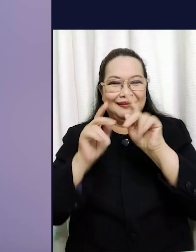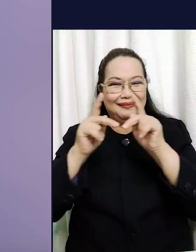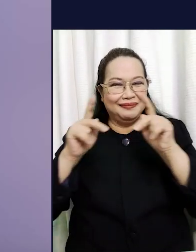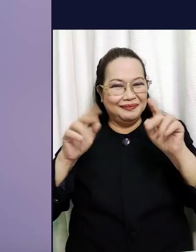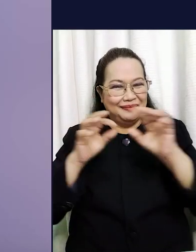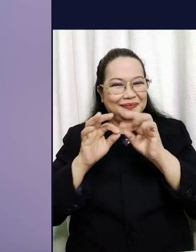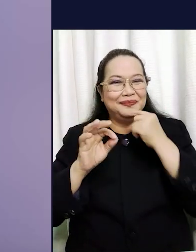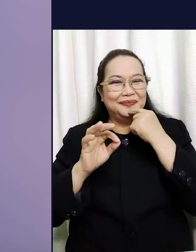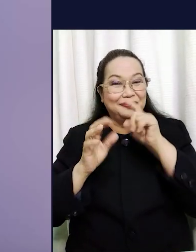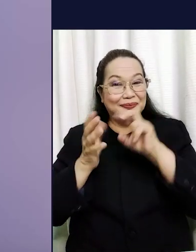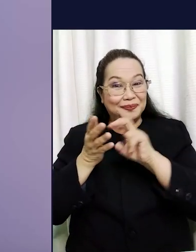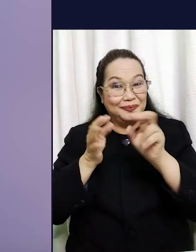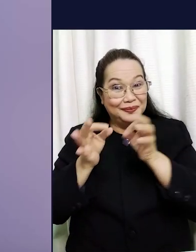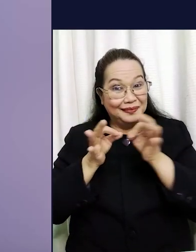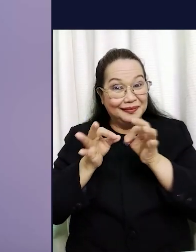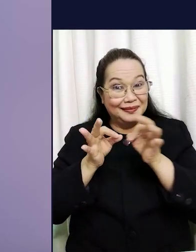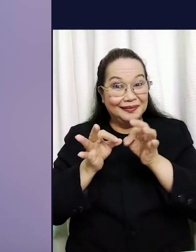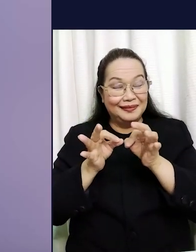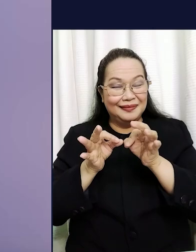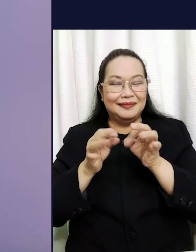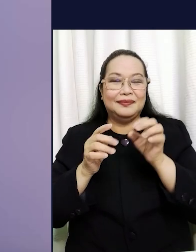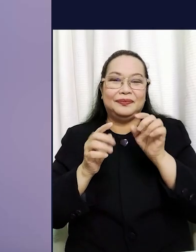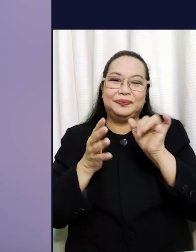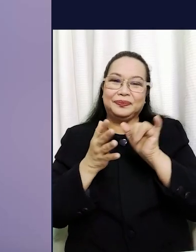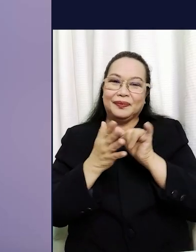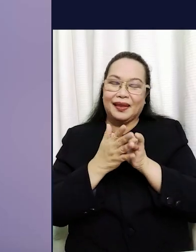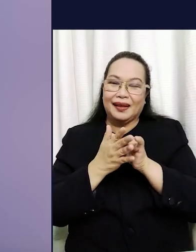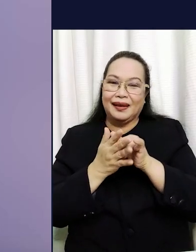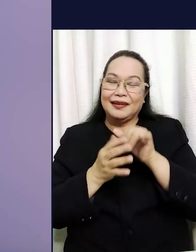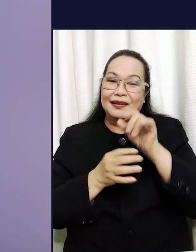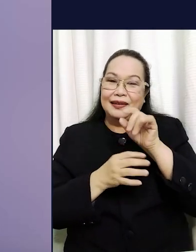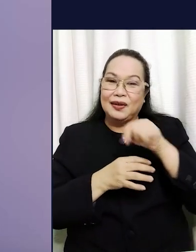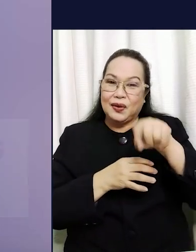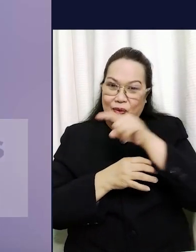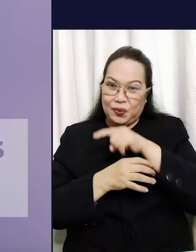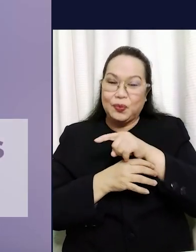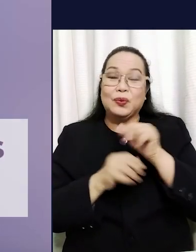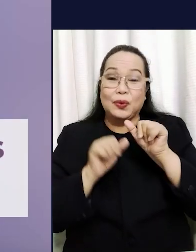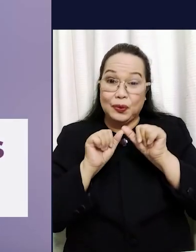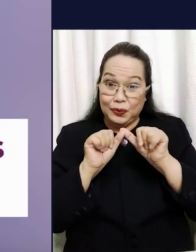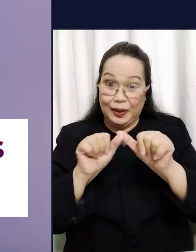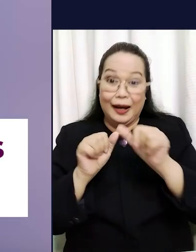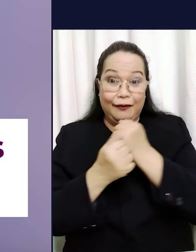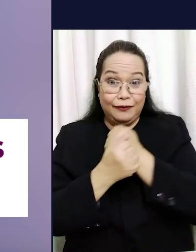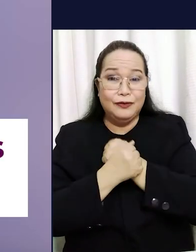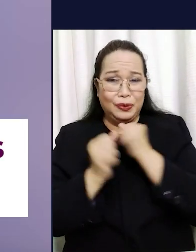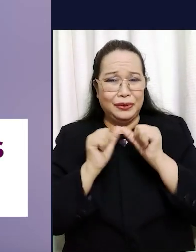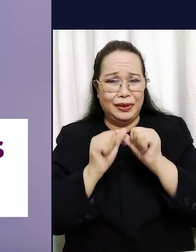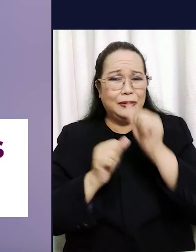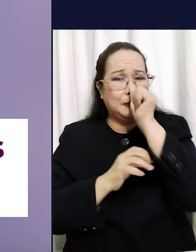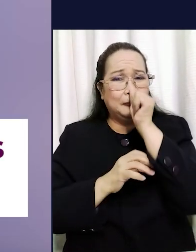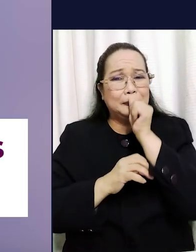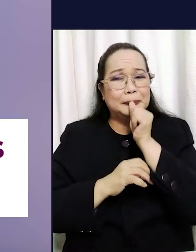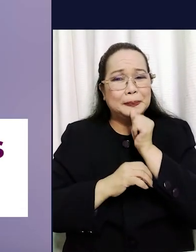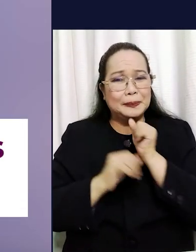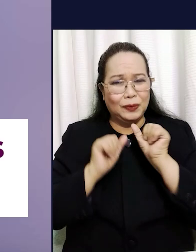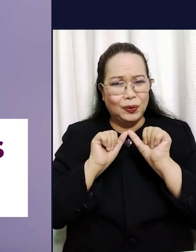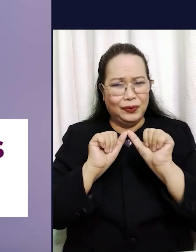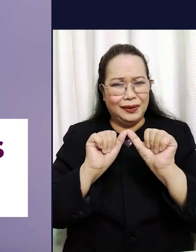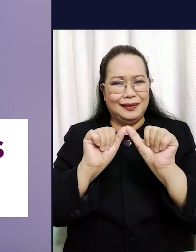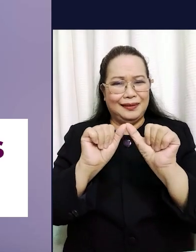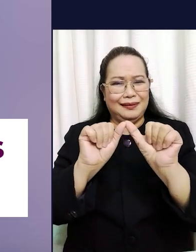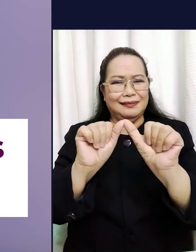sa atin. Christian love is not described by feelings, but it is defined